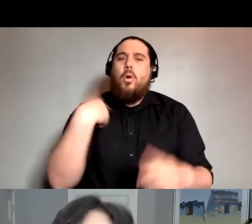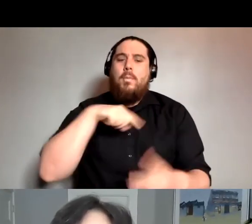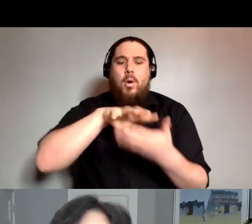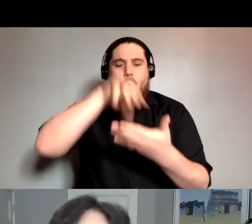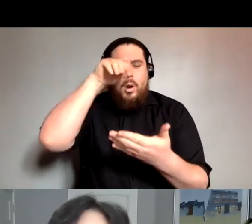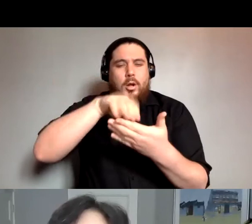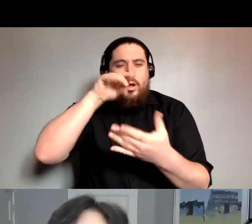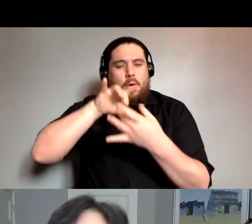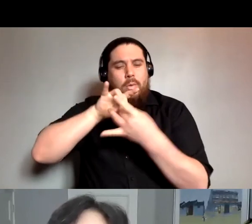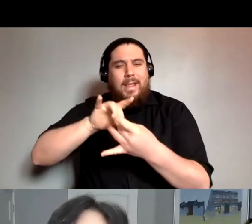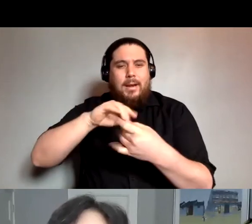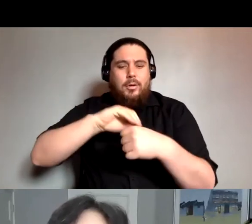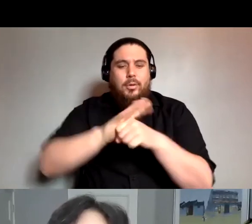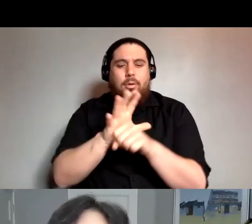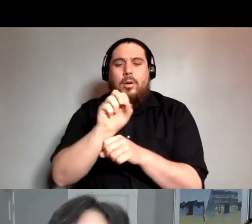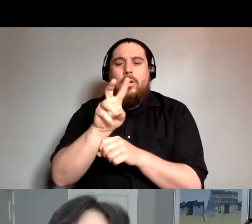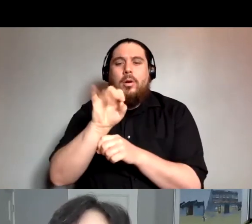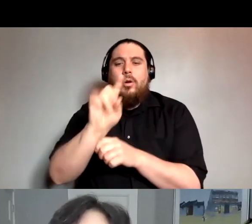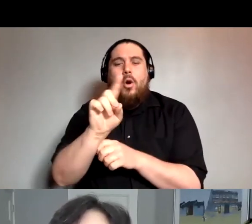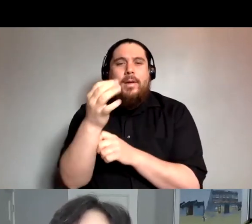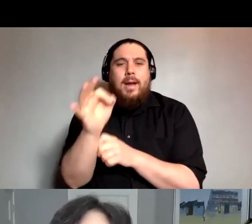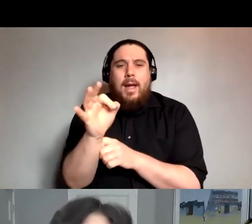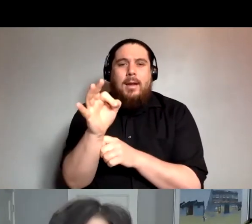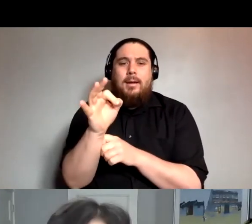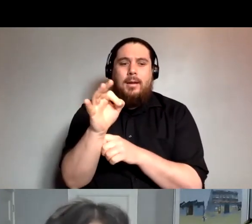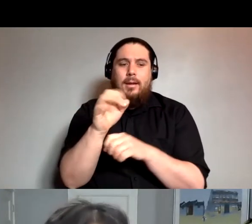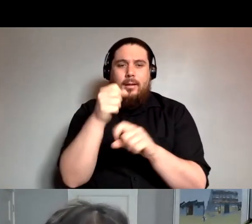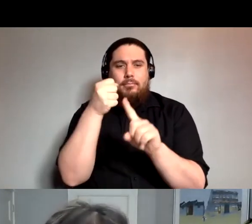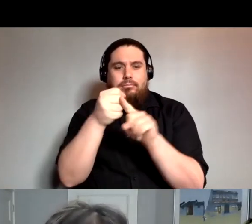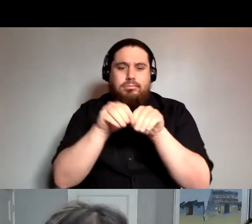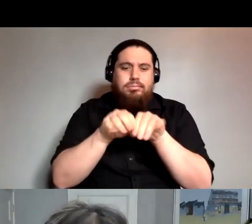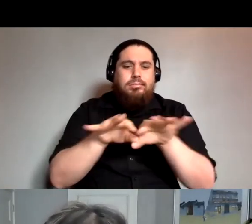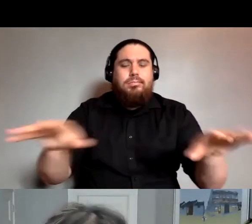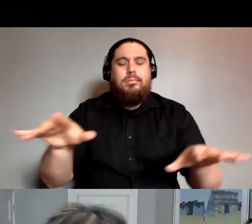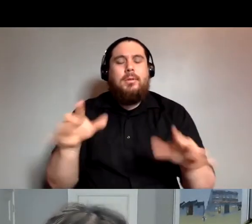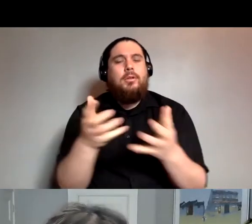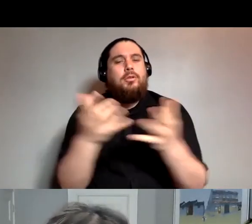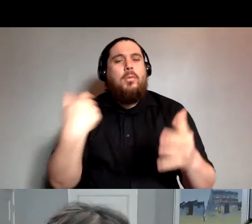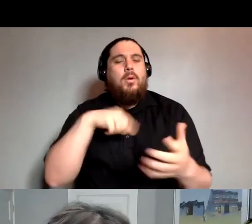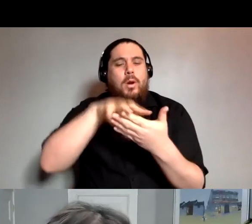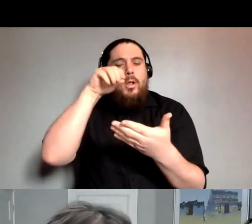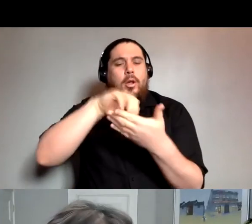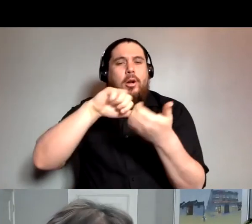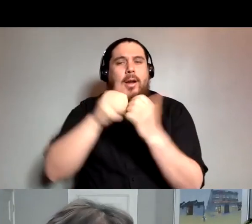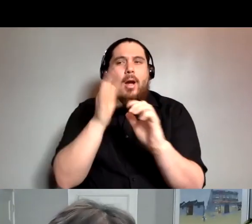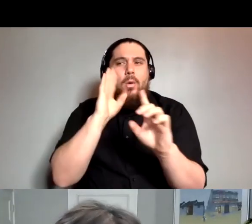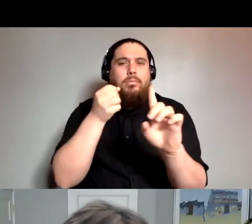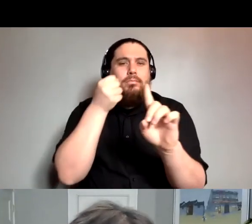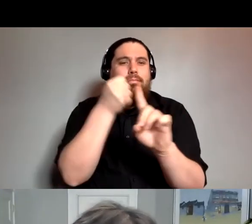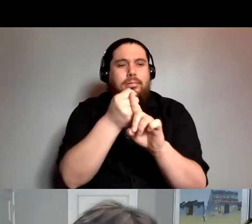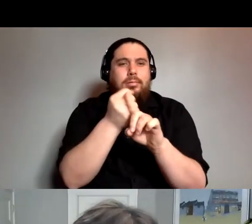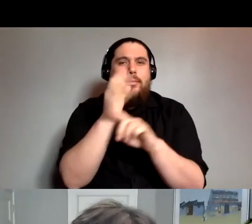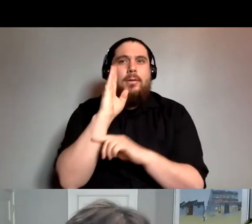certainly impact technology and the future of work for some time to come. I